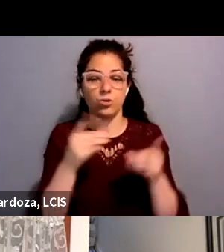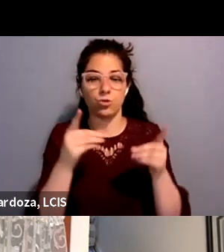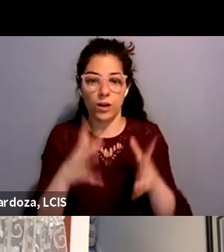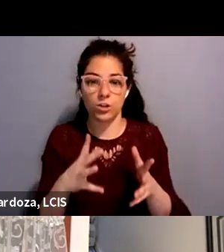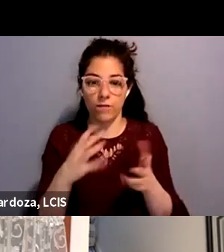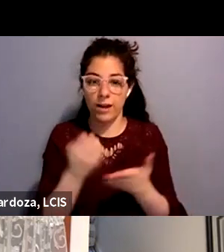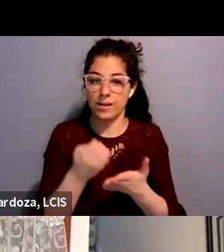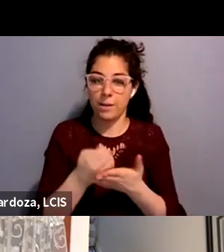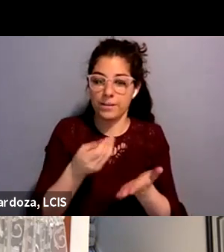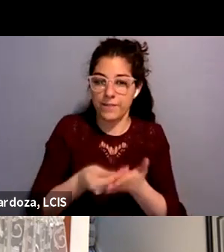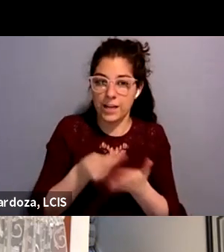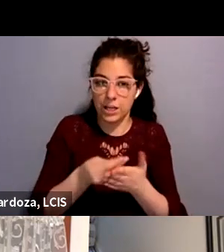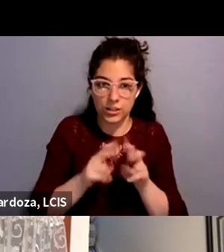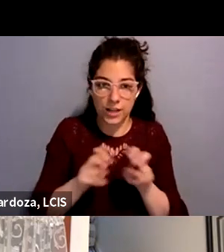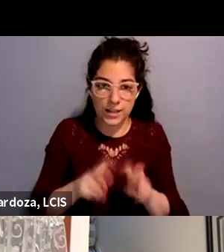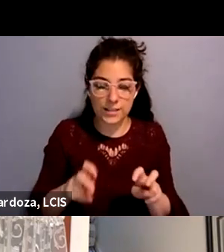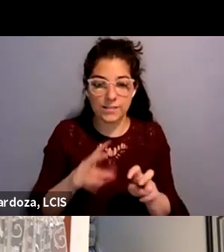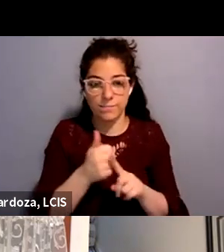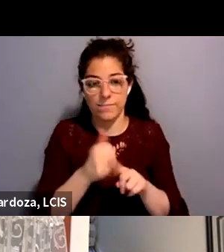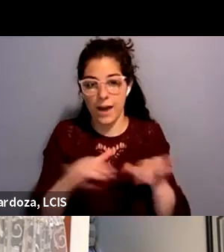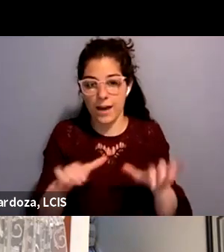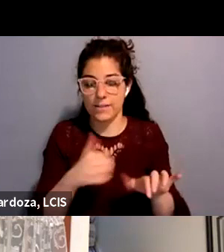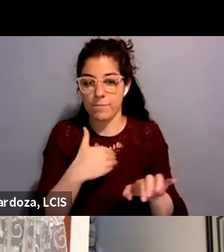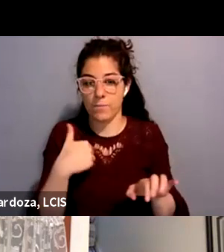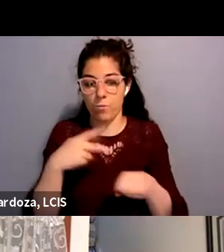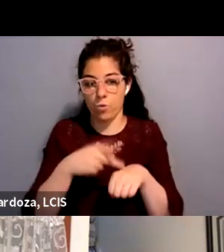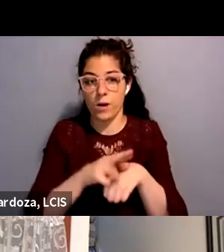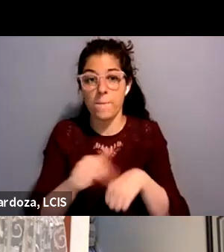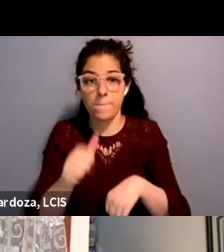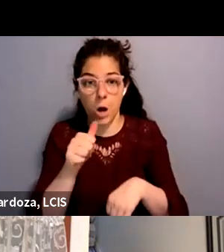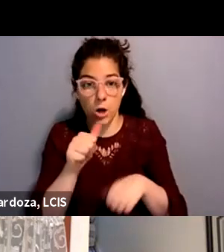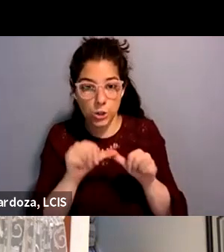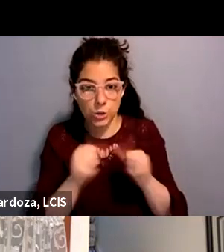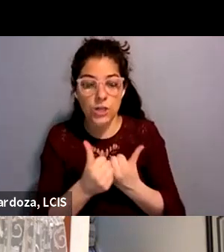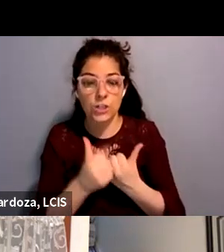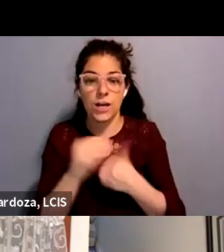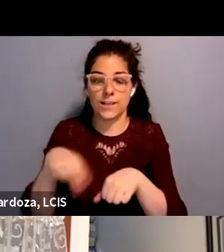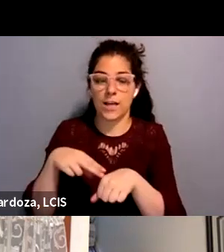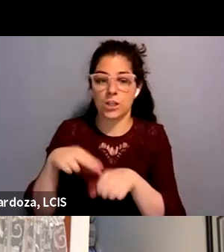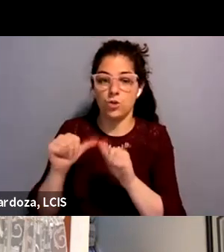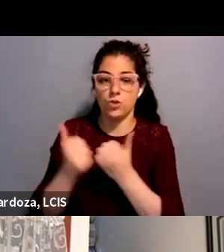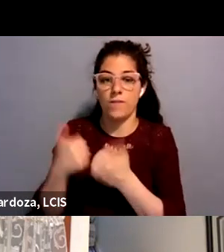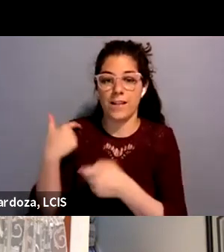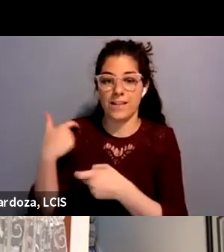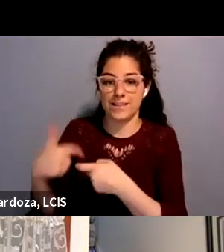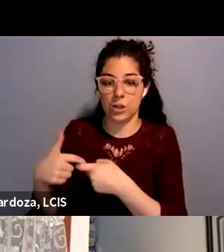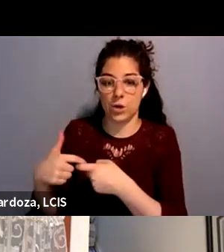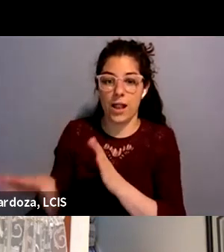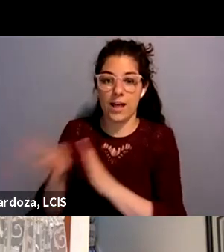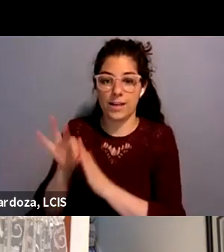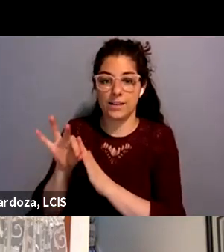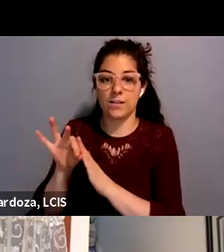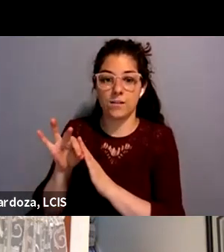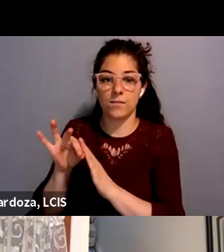and Financial Analysis, and is an active member of the Puerto Rican Bar Association and the National Association of Latino Elected and Appointed